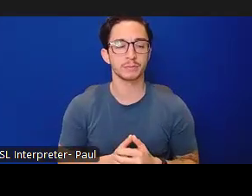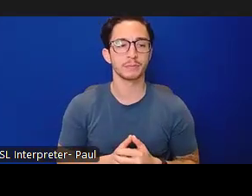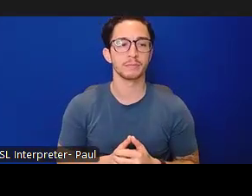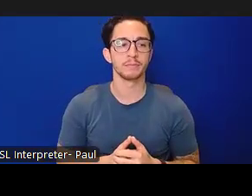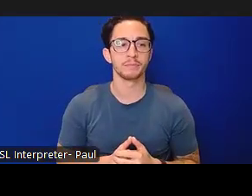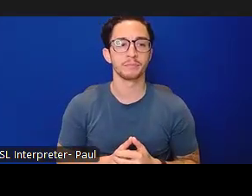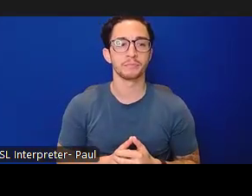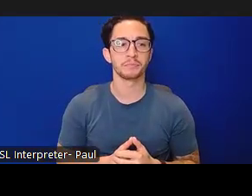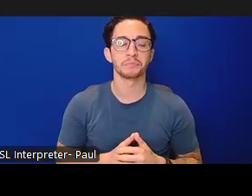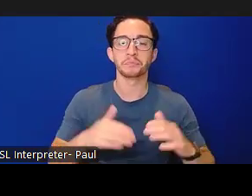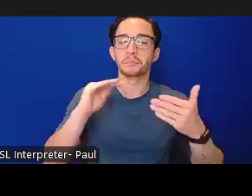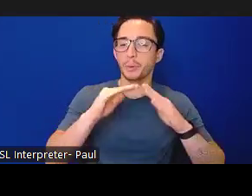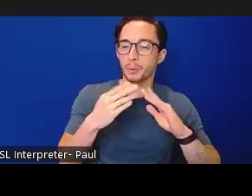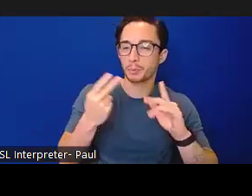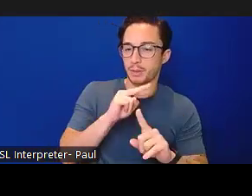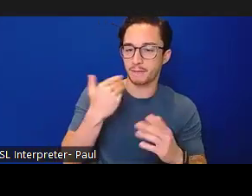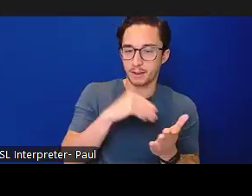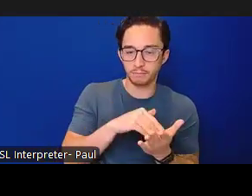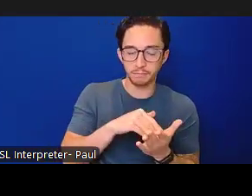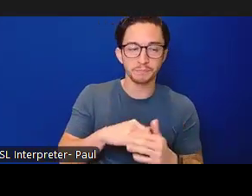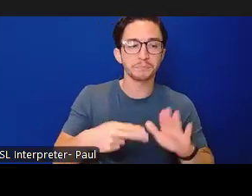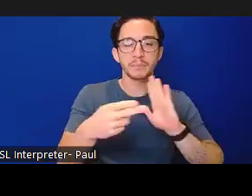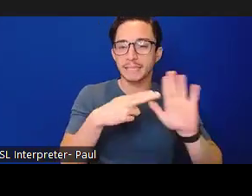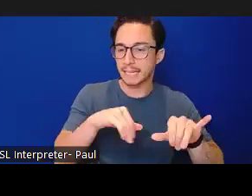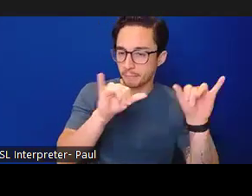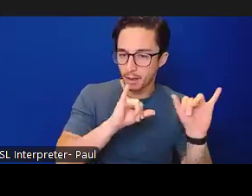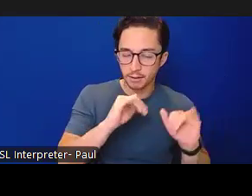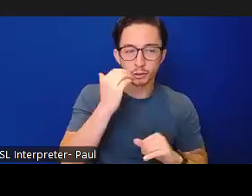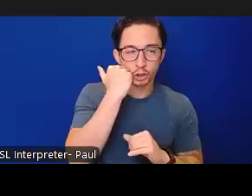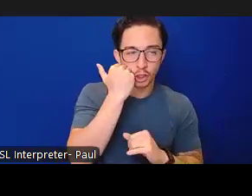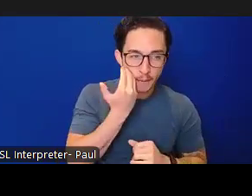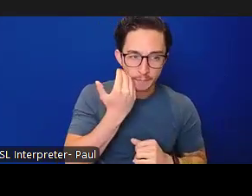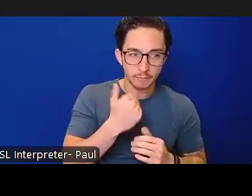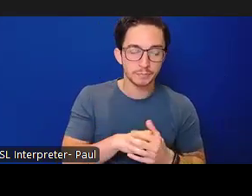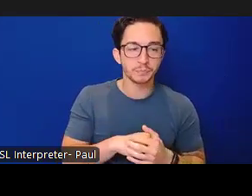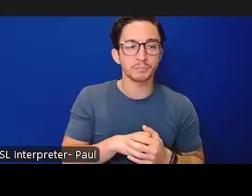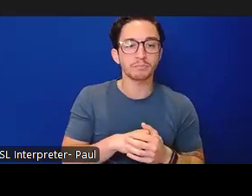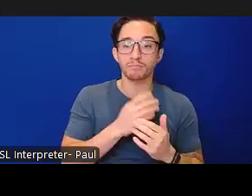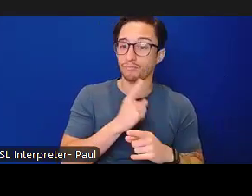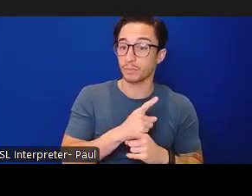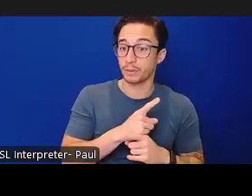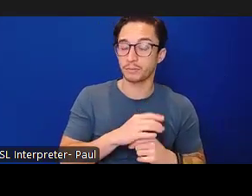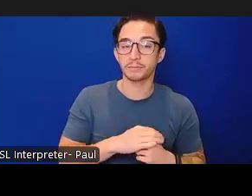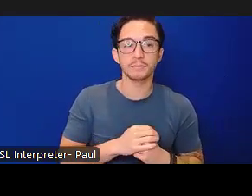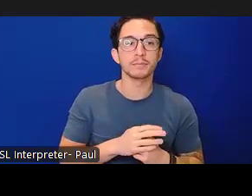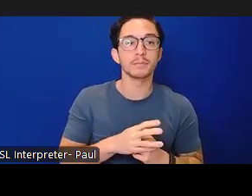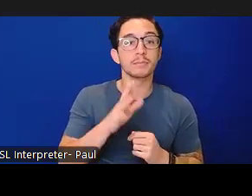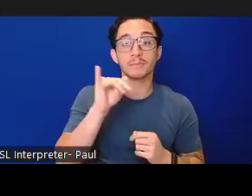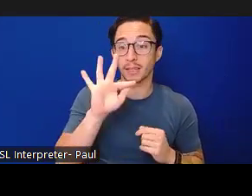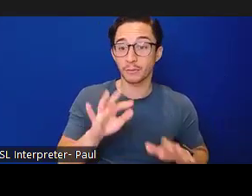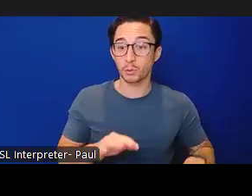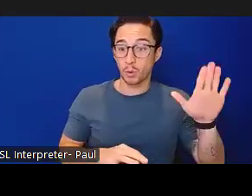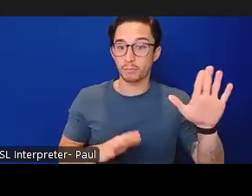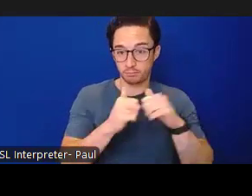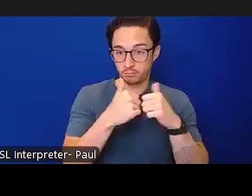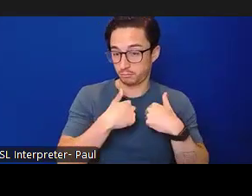So from a community standpoint, again, it's that stigma and that shame, right? If you grew up like I grew up,